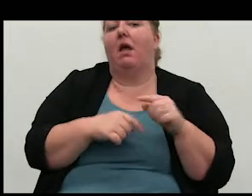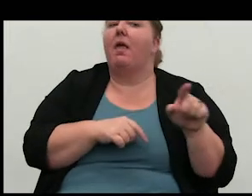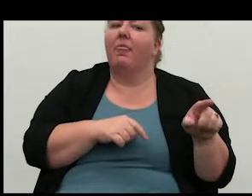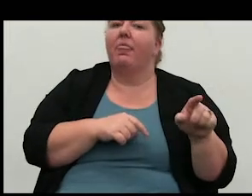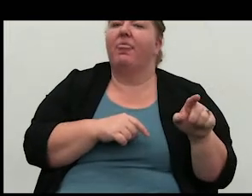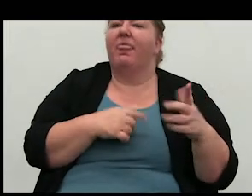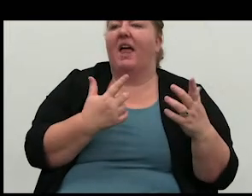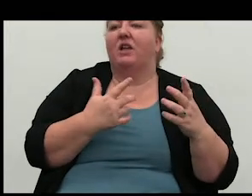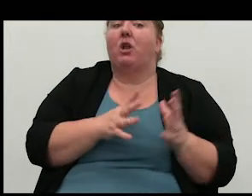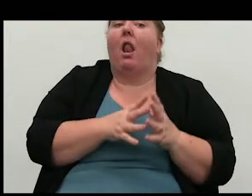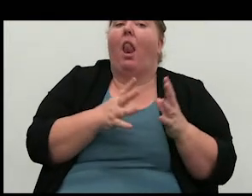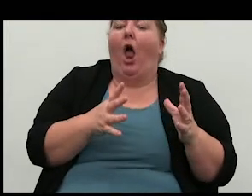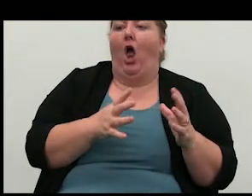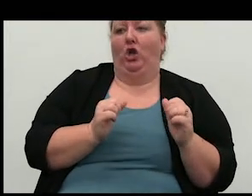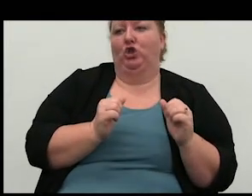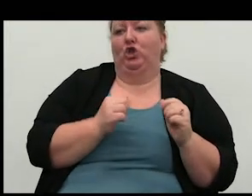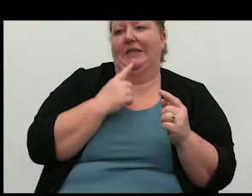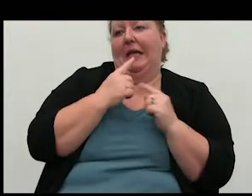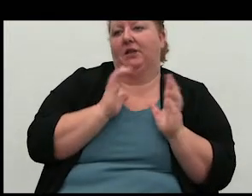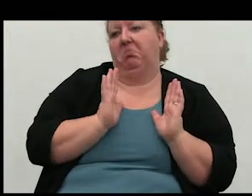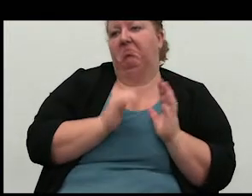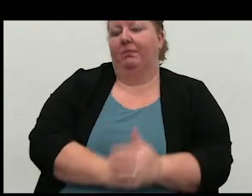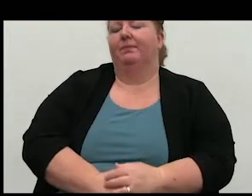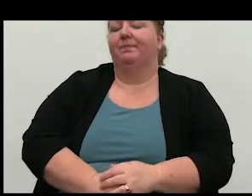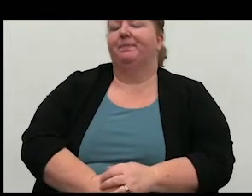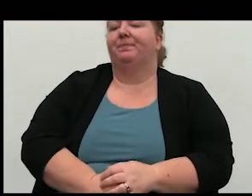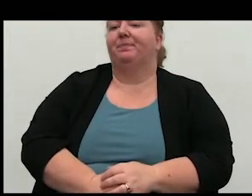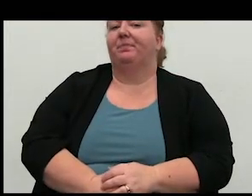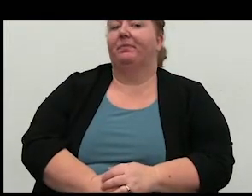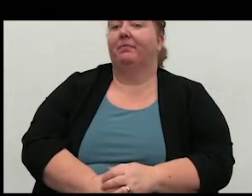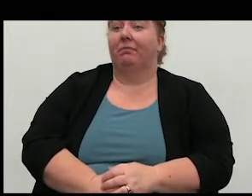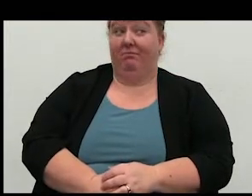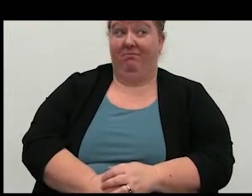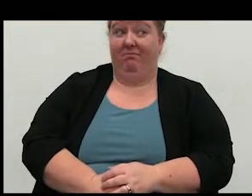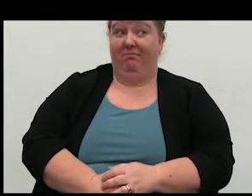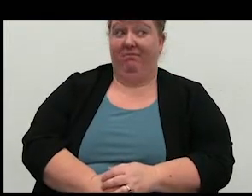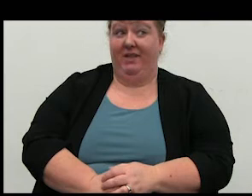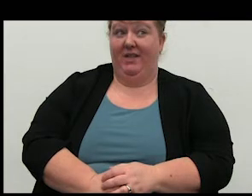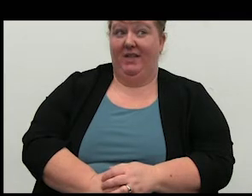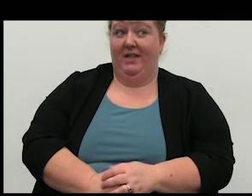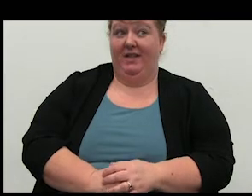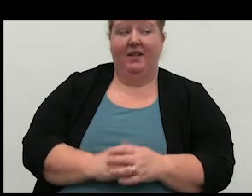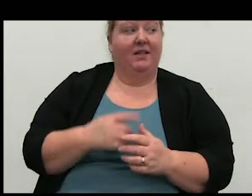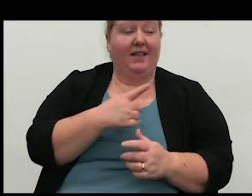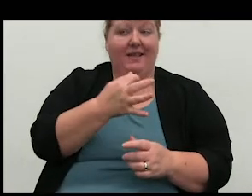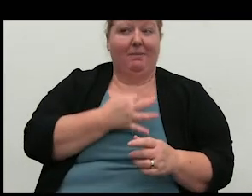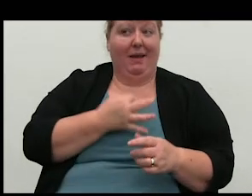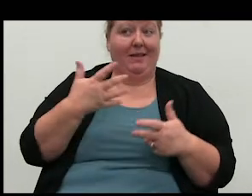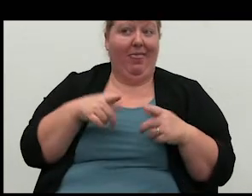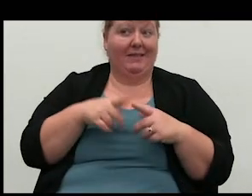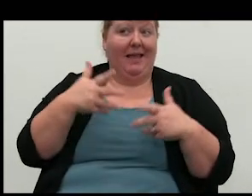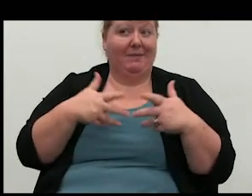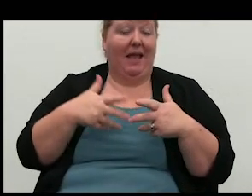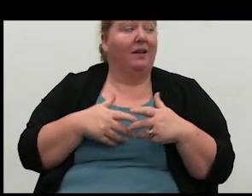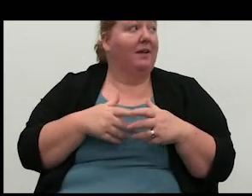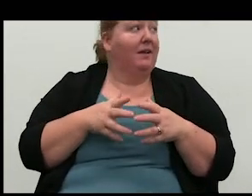That's just large data. Is that basically the same sign, big and large?